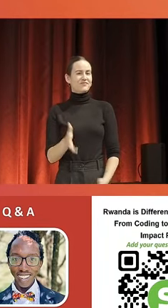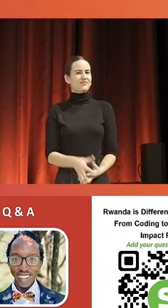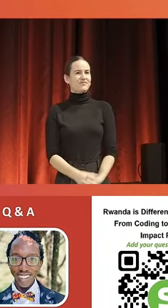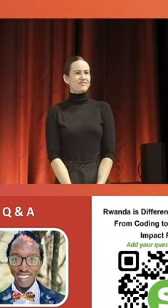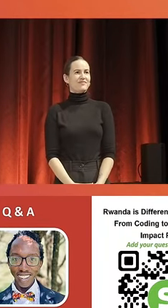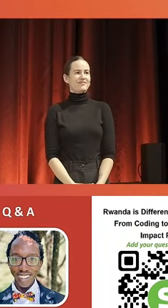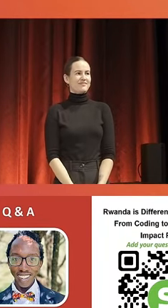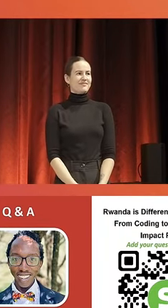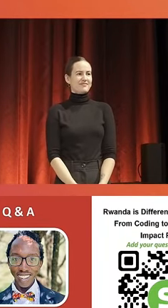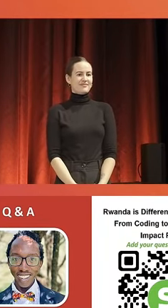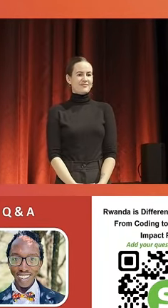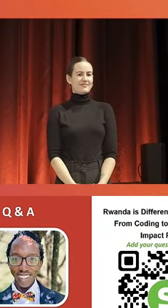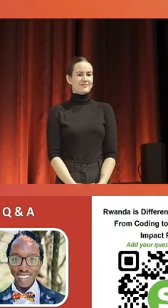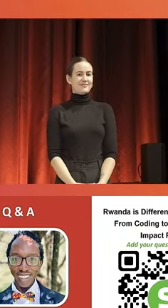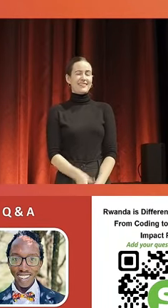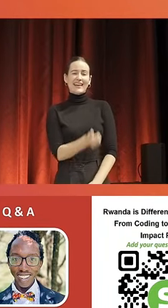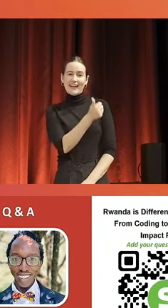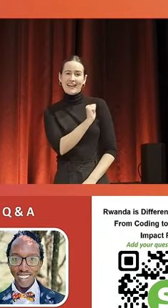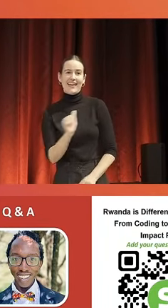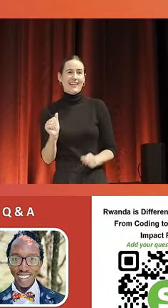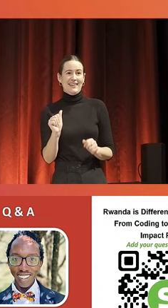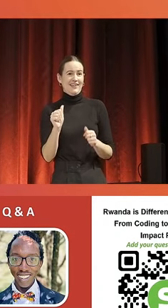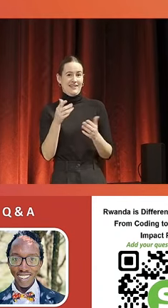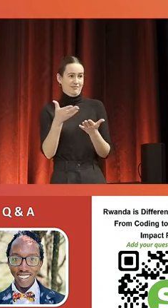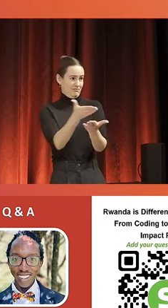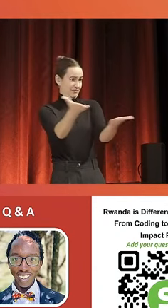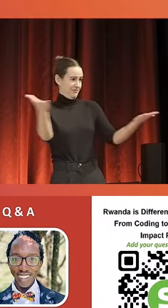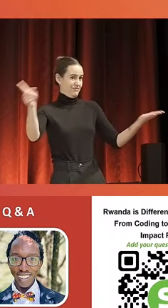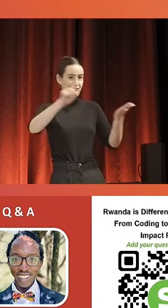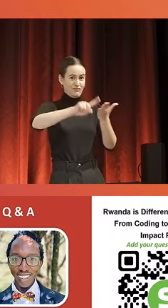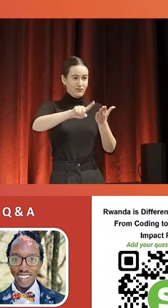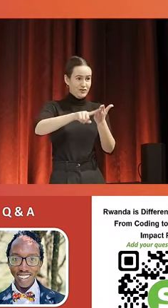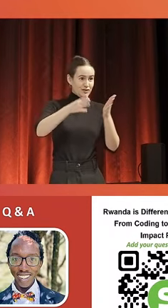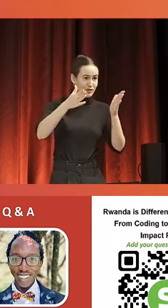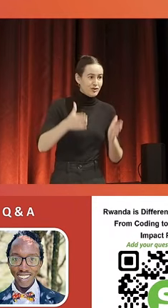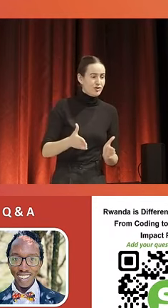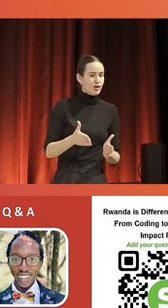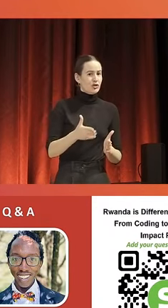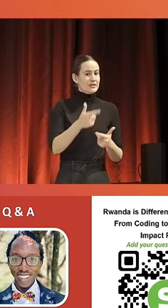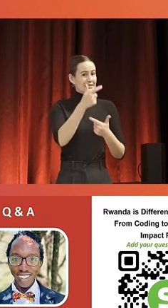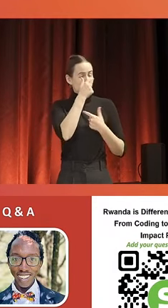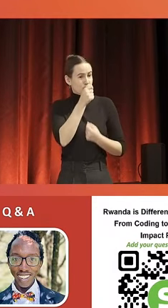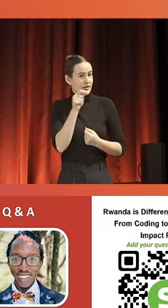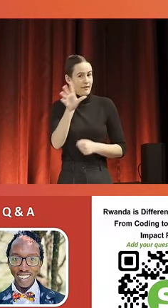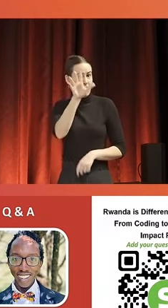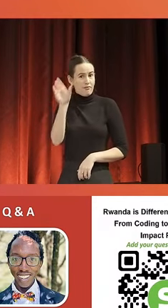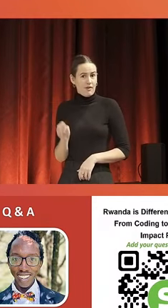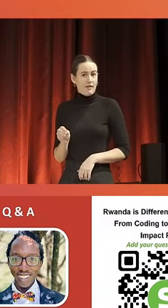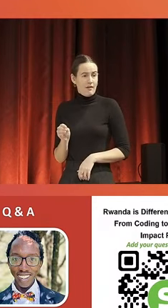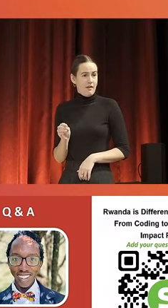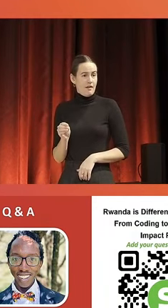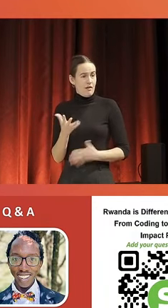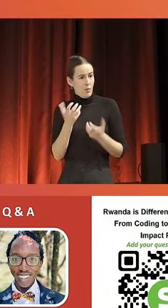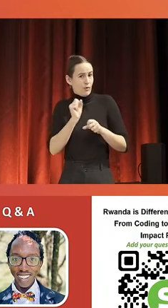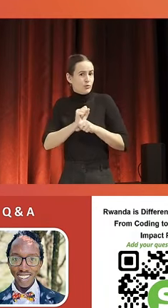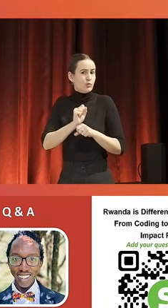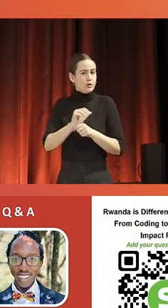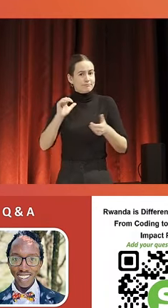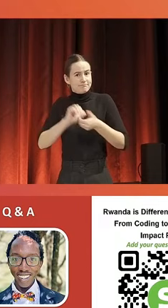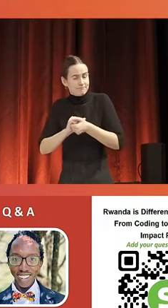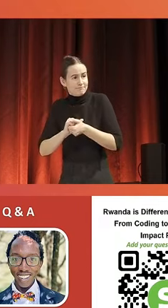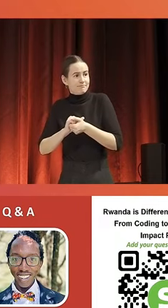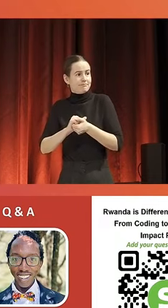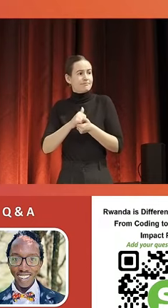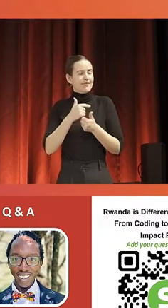I would to all the researchers out here who are interested in the continent, I invite you to go